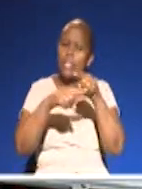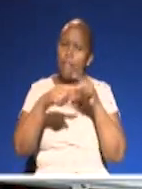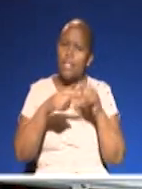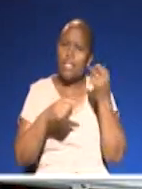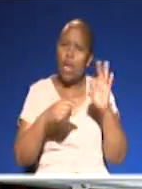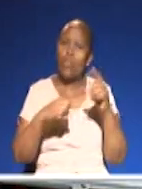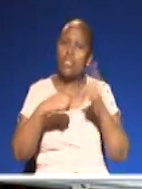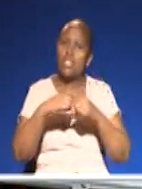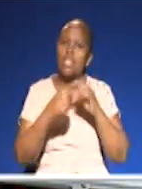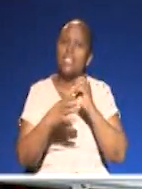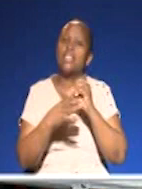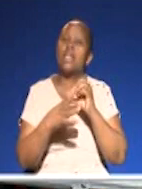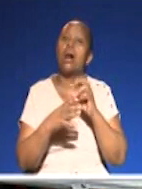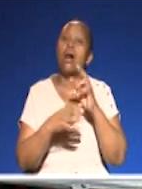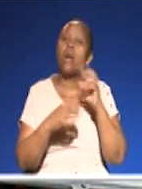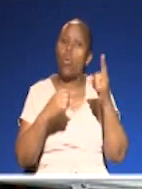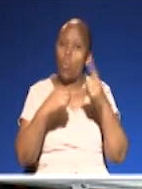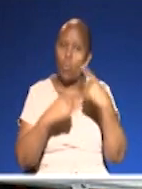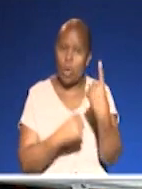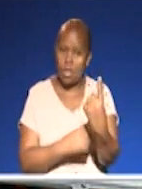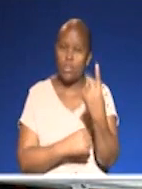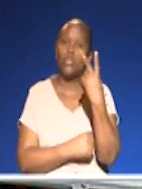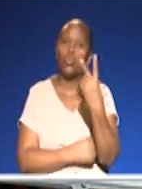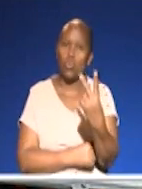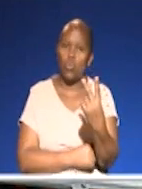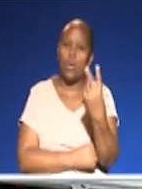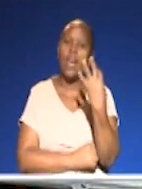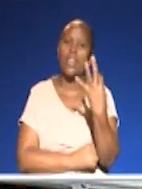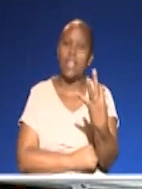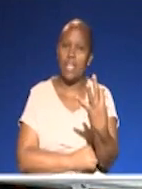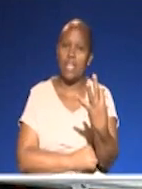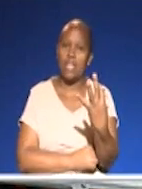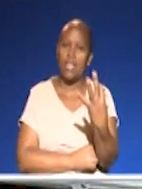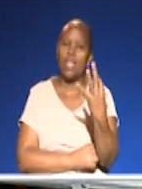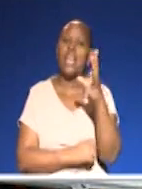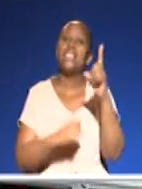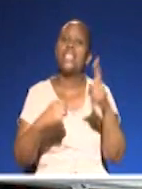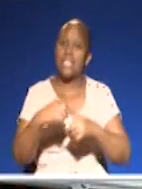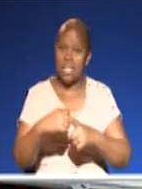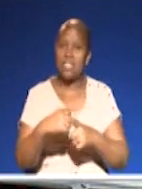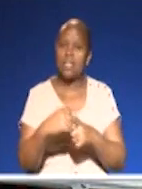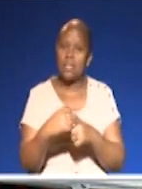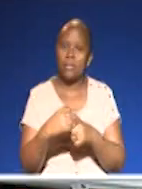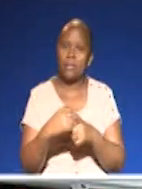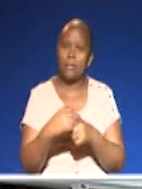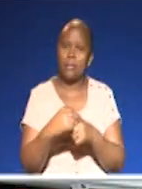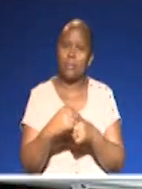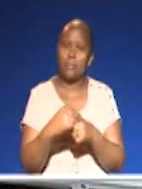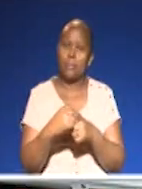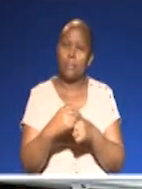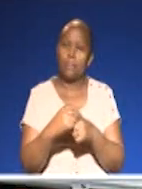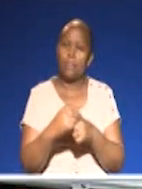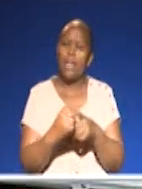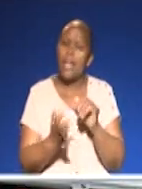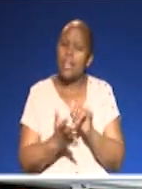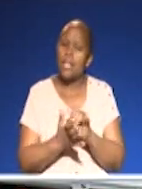6 are 1, 2, 3, and 6. So that is